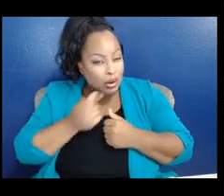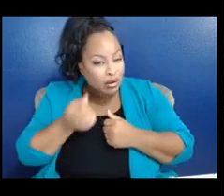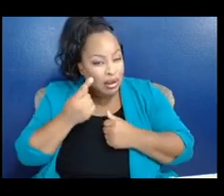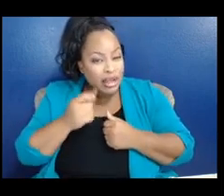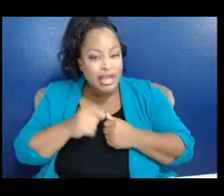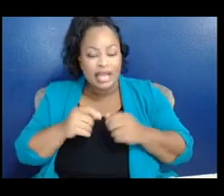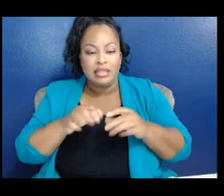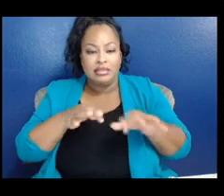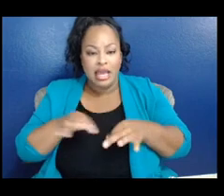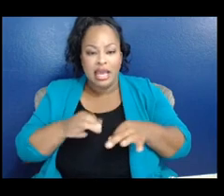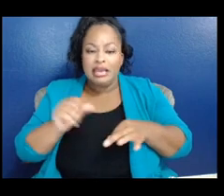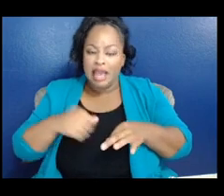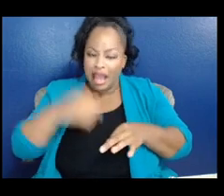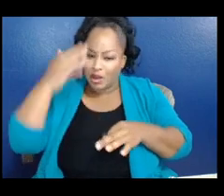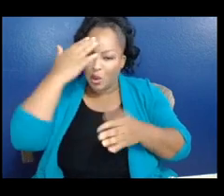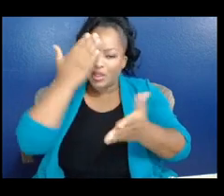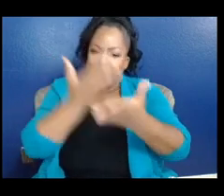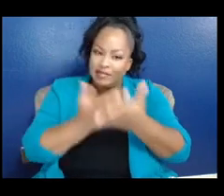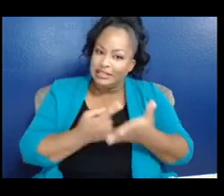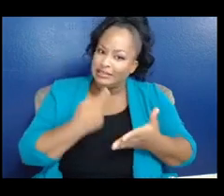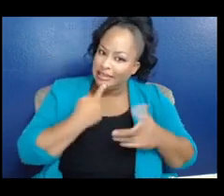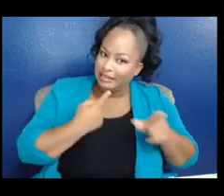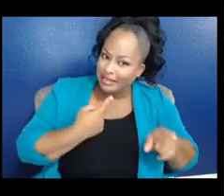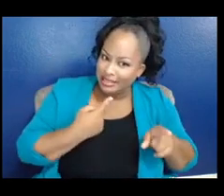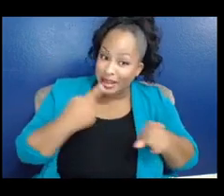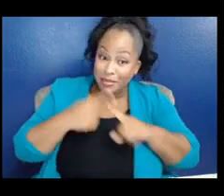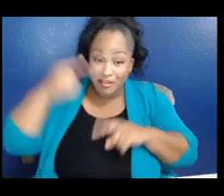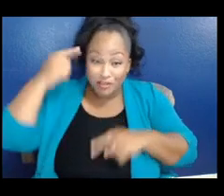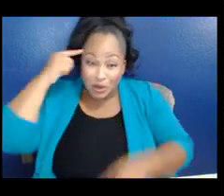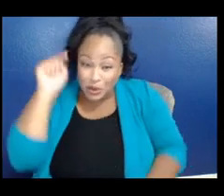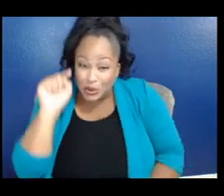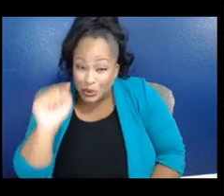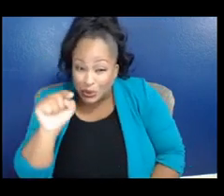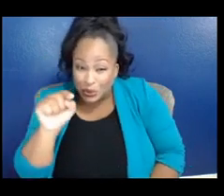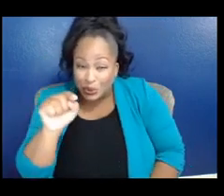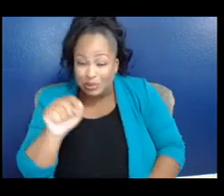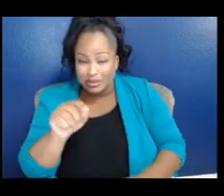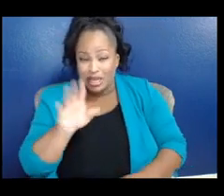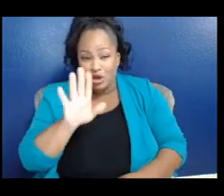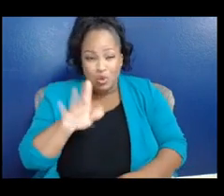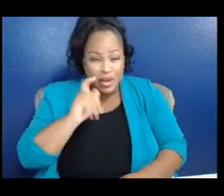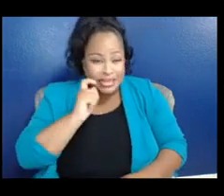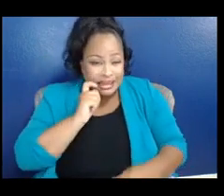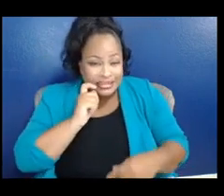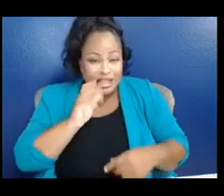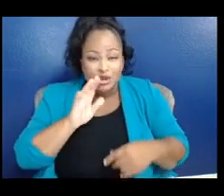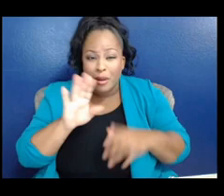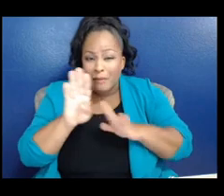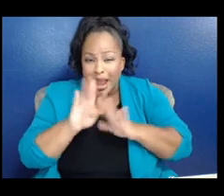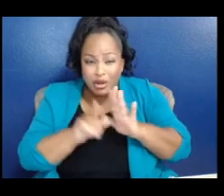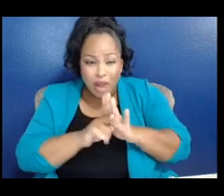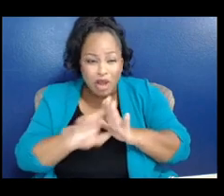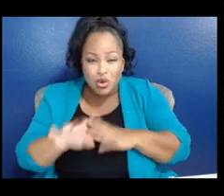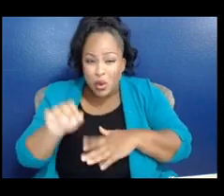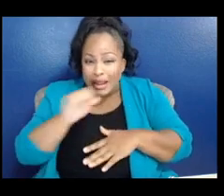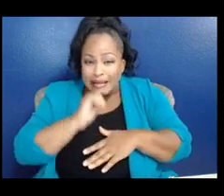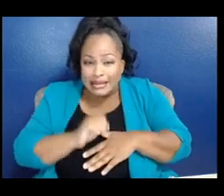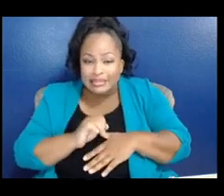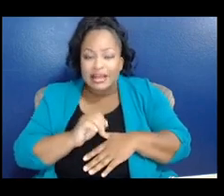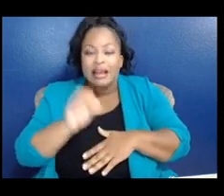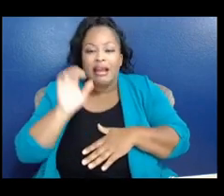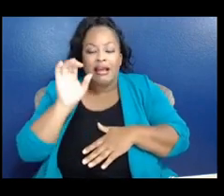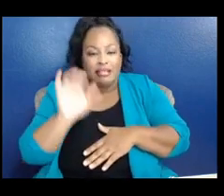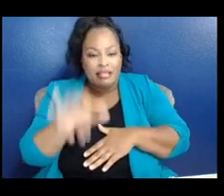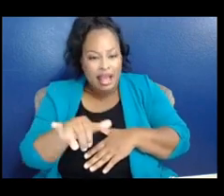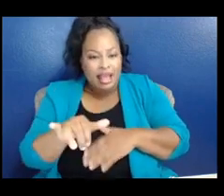down that, yeah, I know the evidence says this, but for you, based off of your ethnicity, based off of your background, your age, this is the context